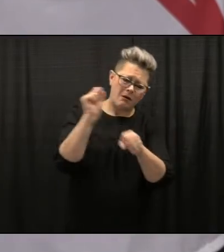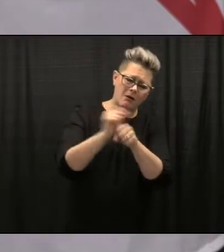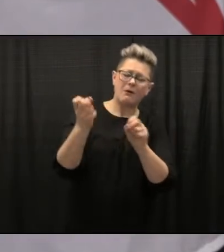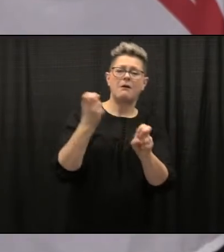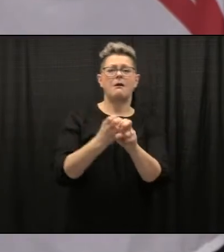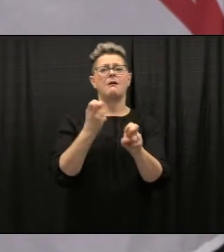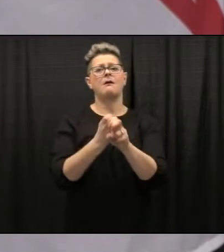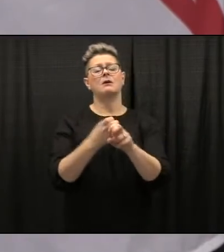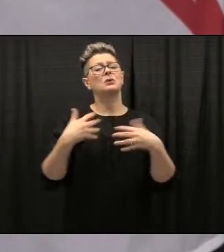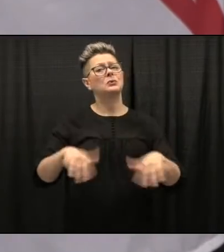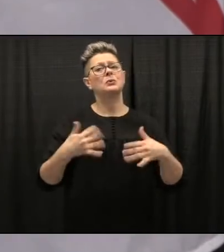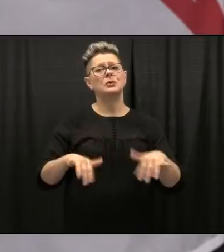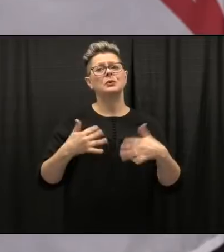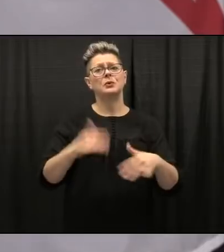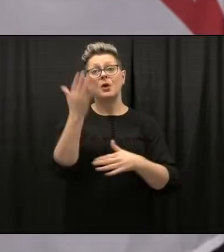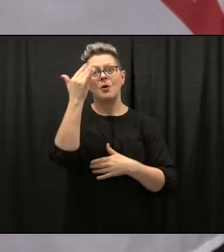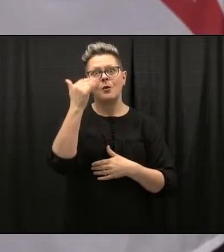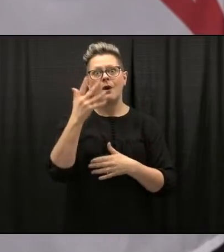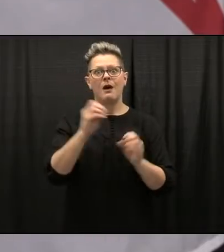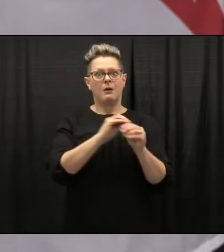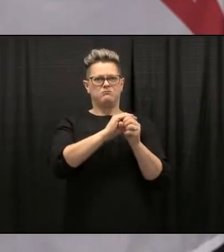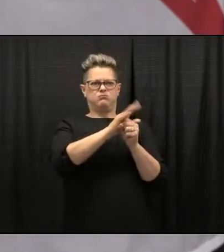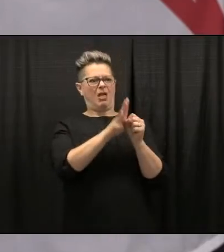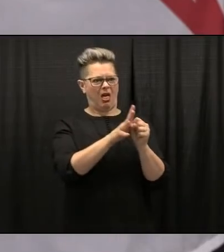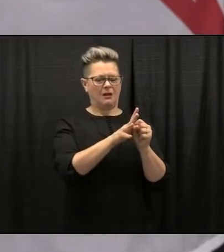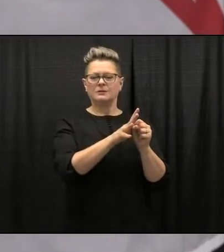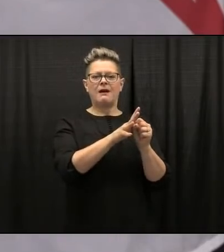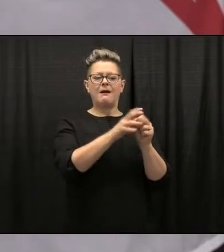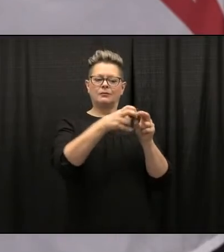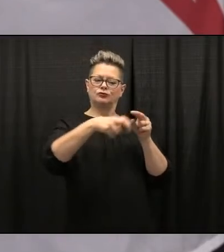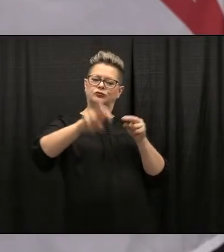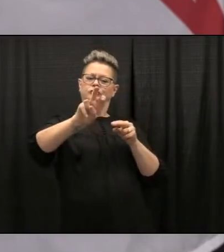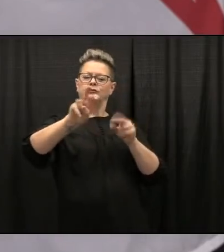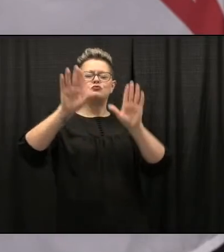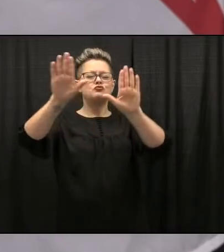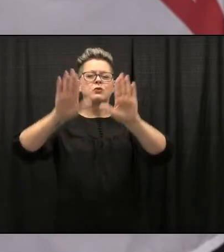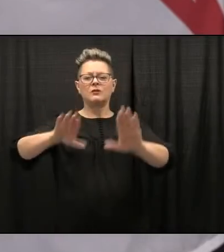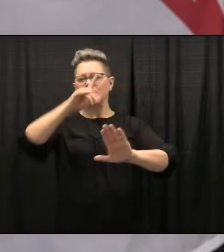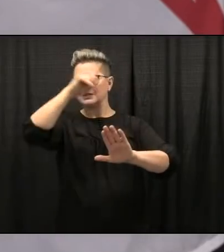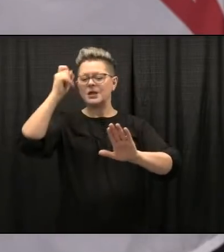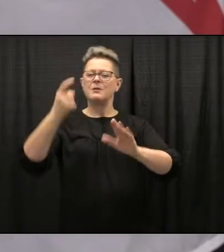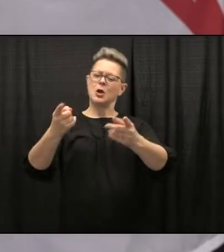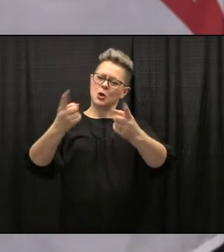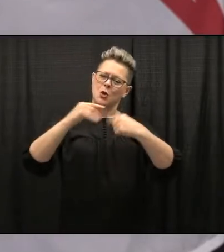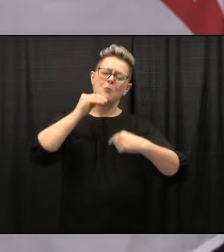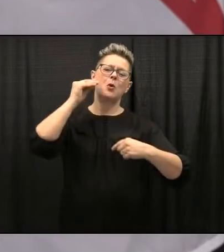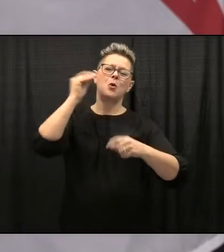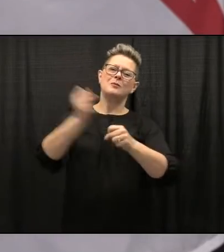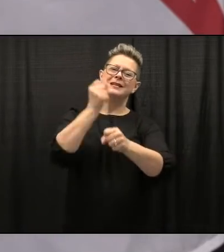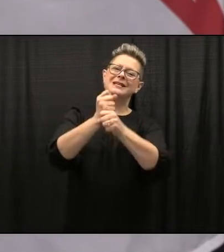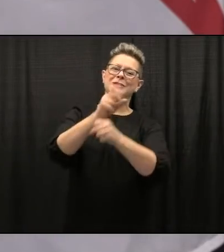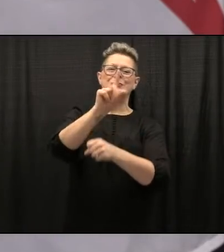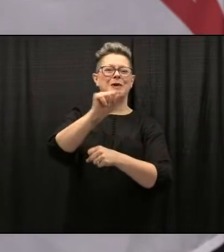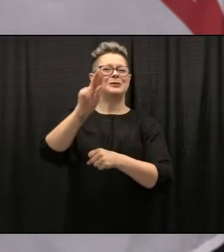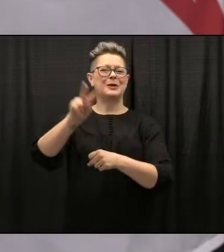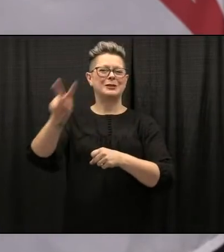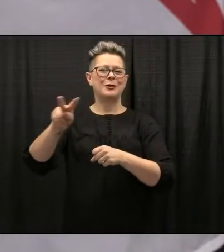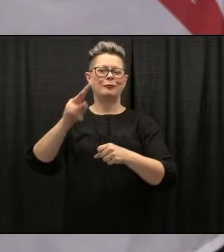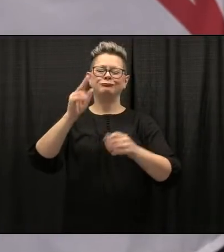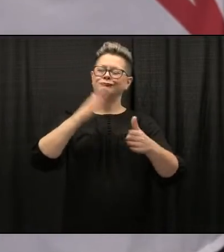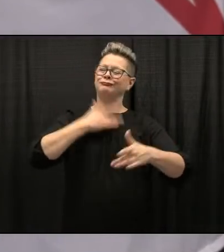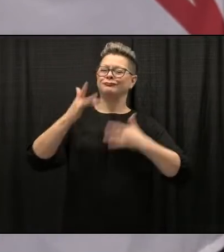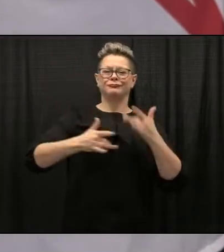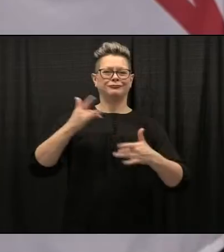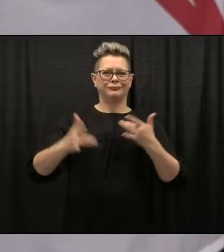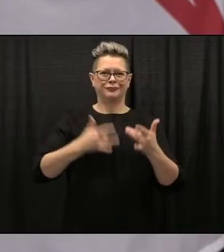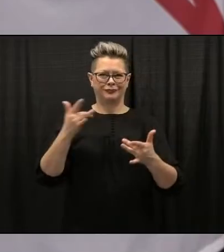emerge from the pandemic into what should be a great summer and Come Home Year 2022. So it certainly did contribute, but